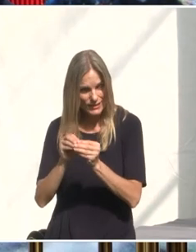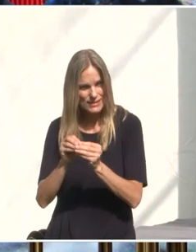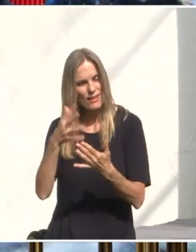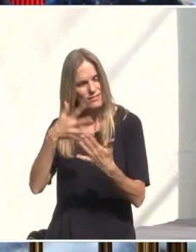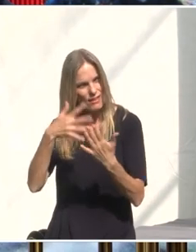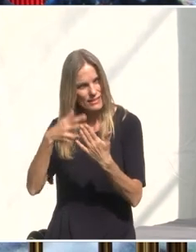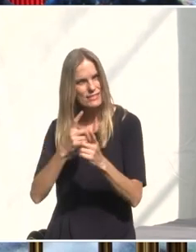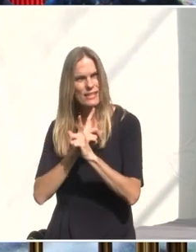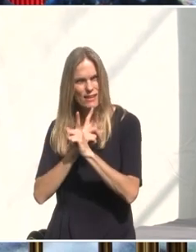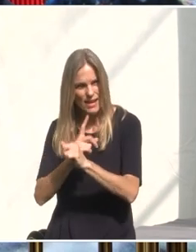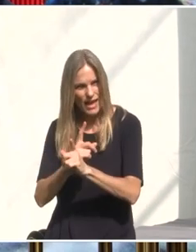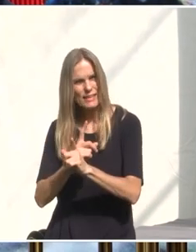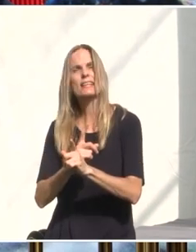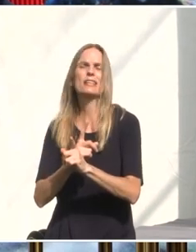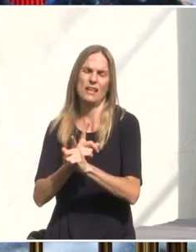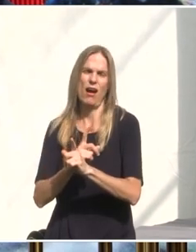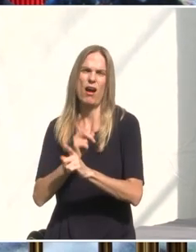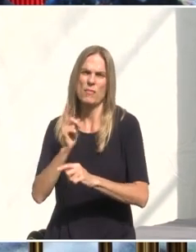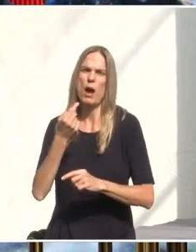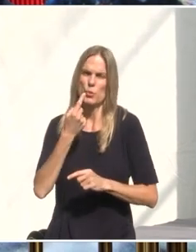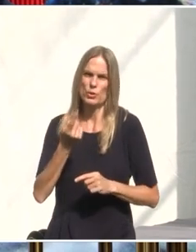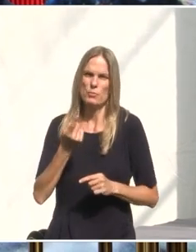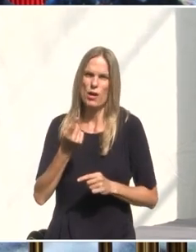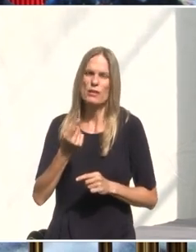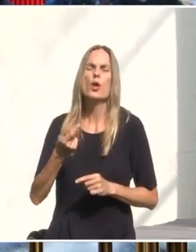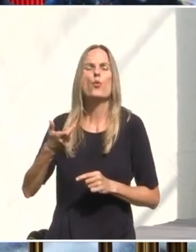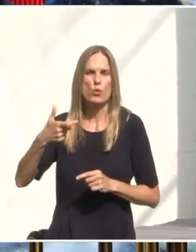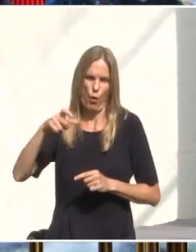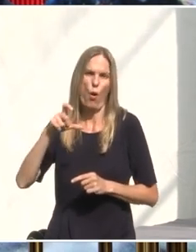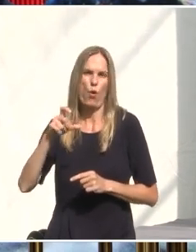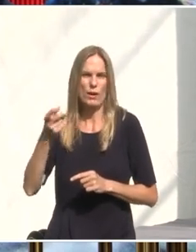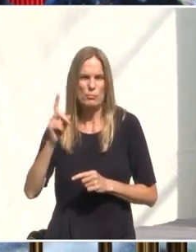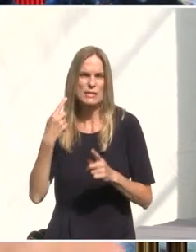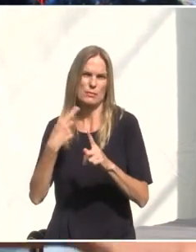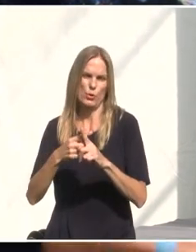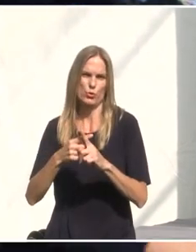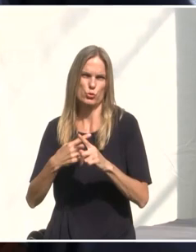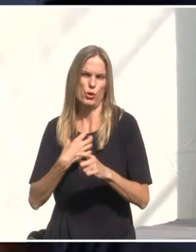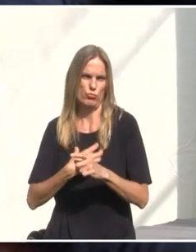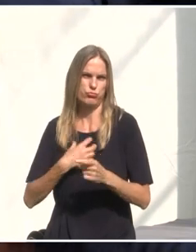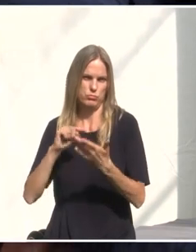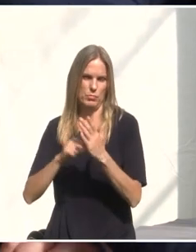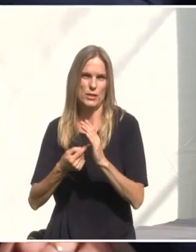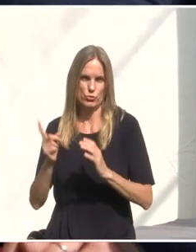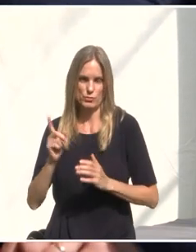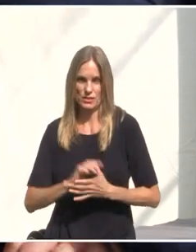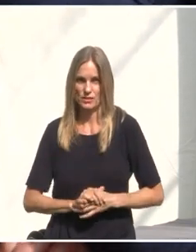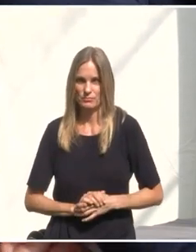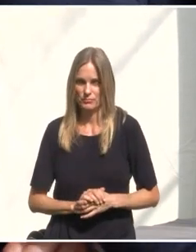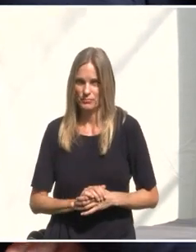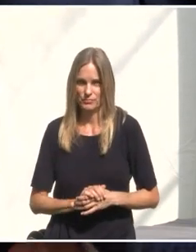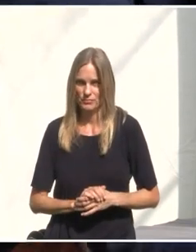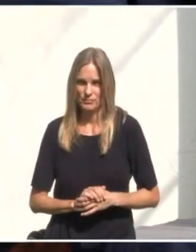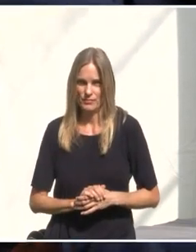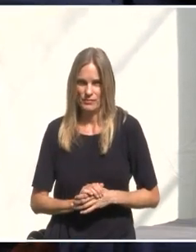statistics, and then we have to point out what is the main reason here. I think that